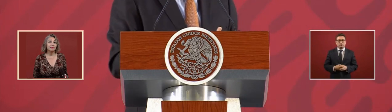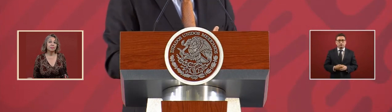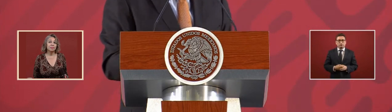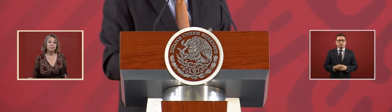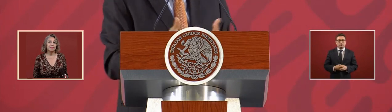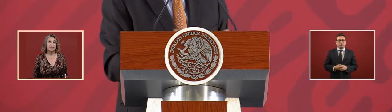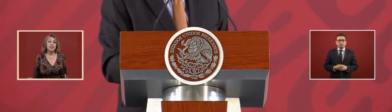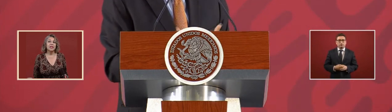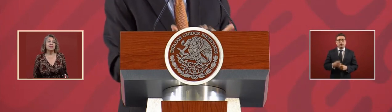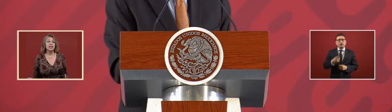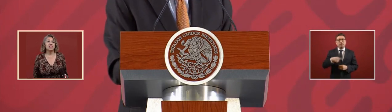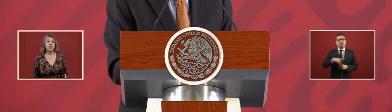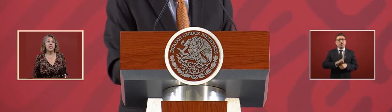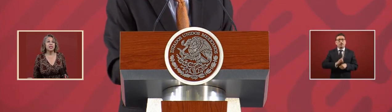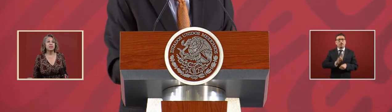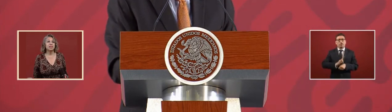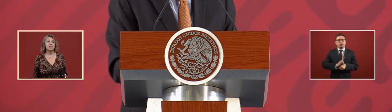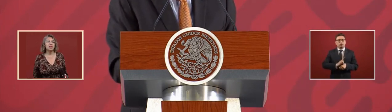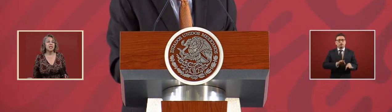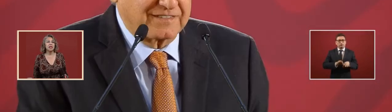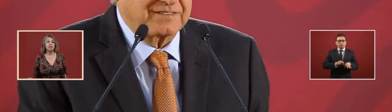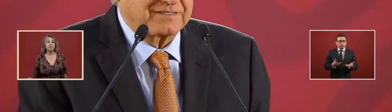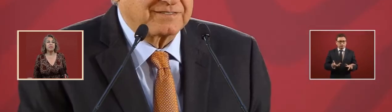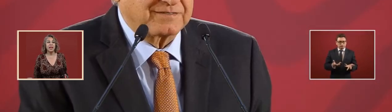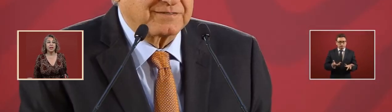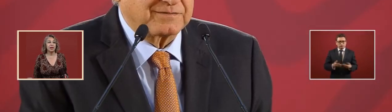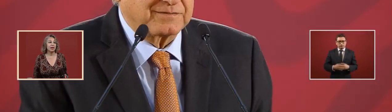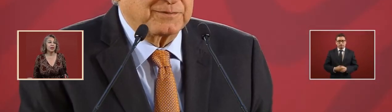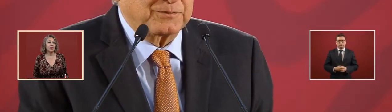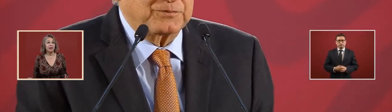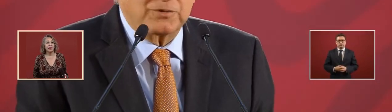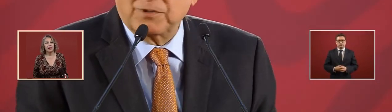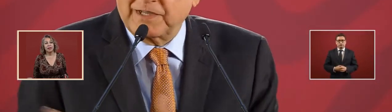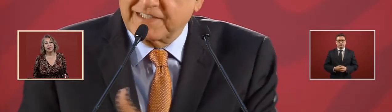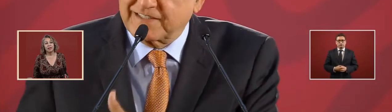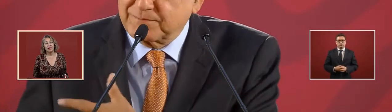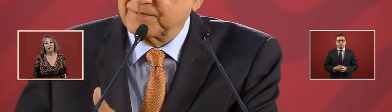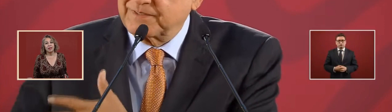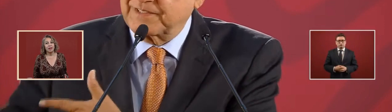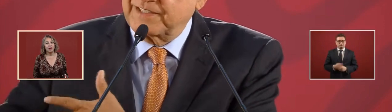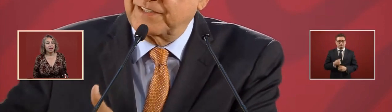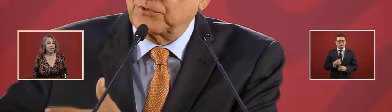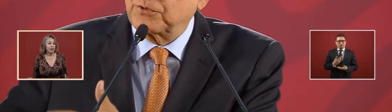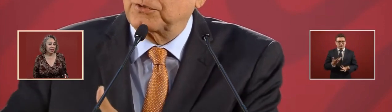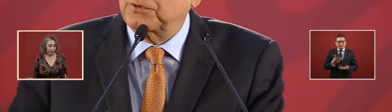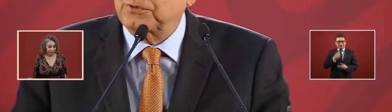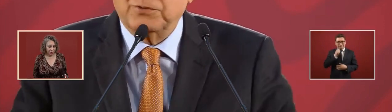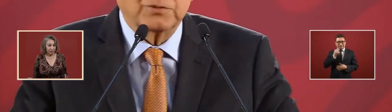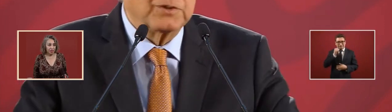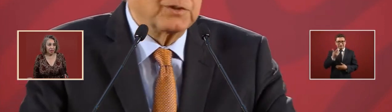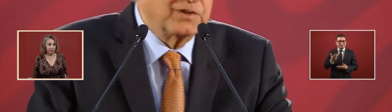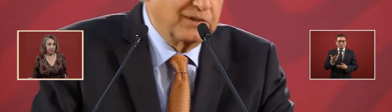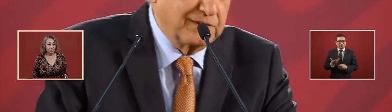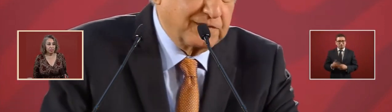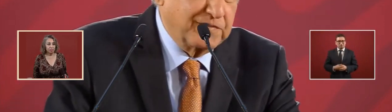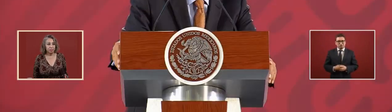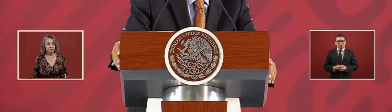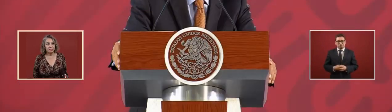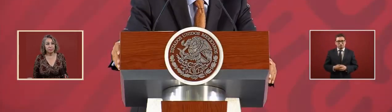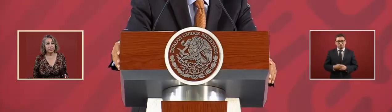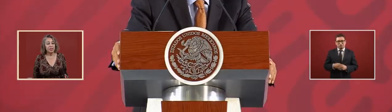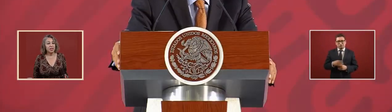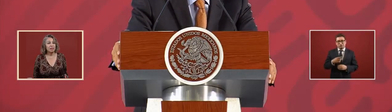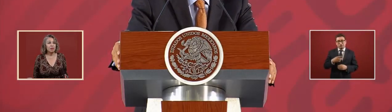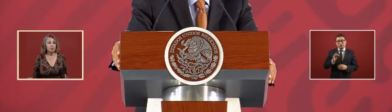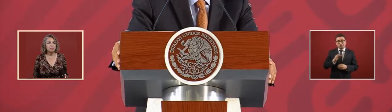se trataba de simular, de fingir. They tried to simulate and fake. Yo ayer, eso no... Se